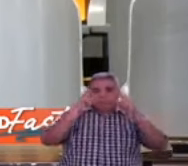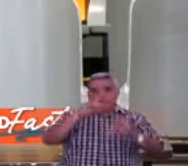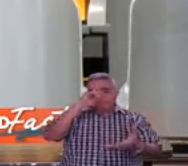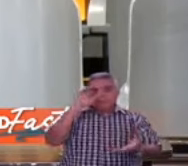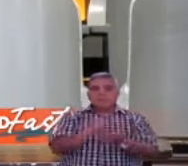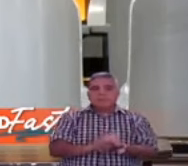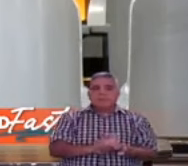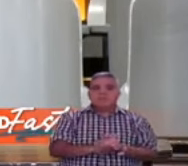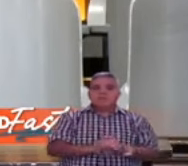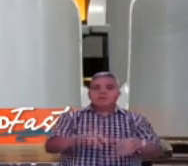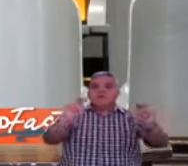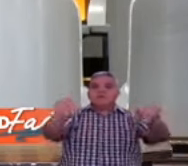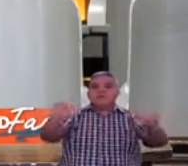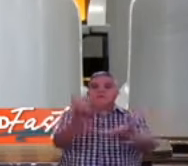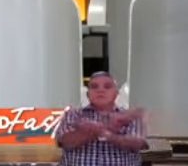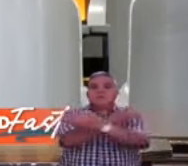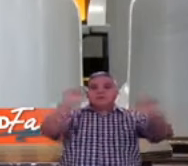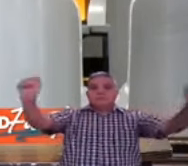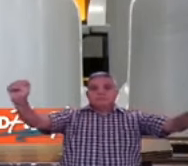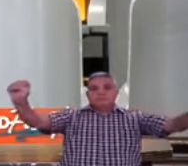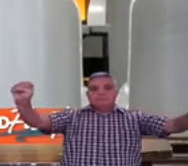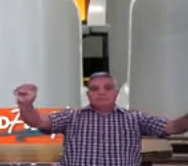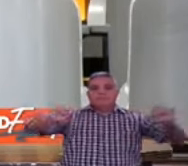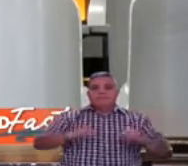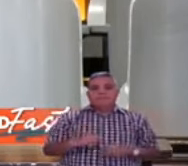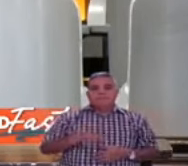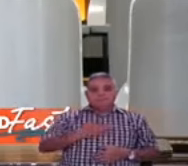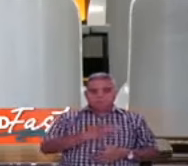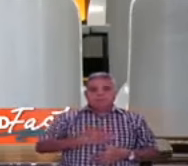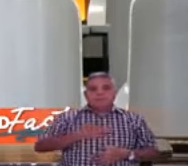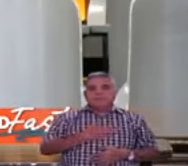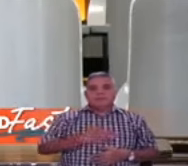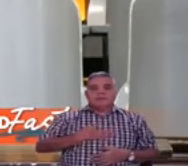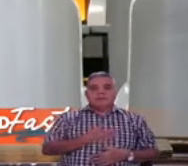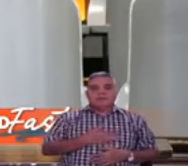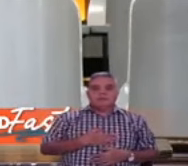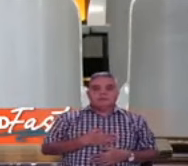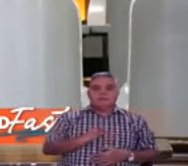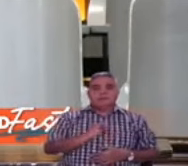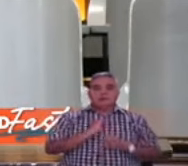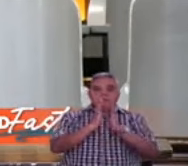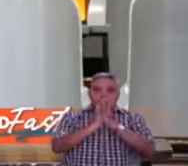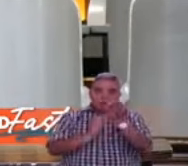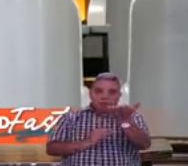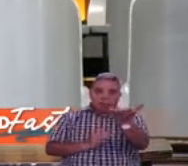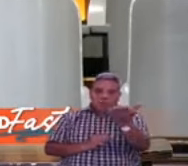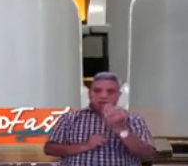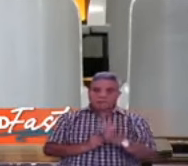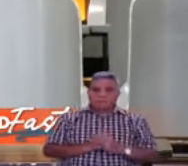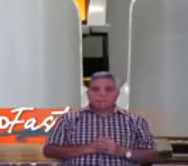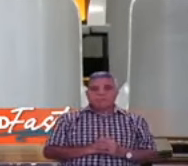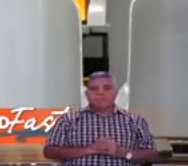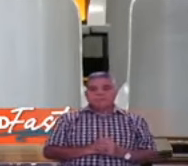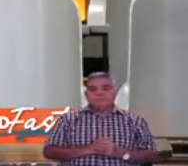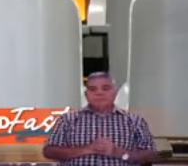today that needs to be saved. Why don't you pray for them? Will you come? Let's pray for our families, folks. Bible Baptist Church